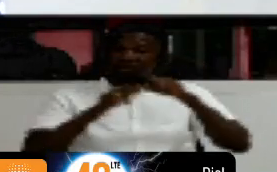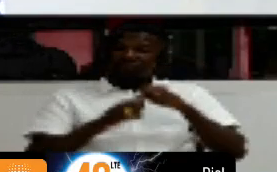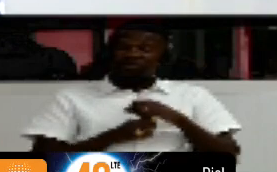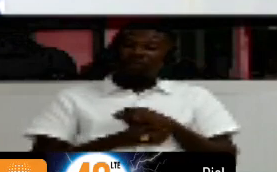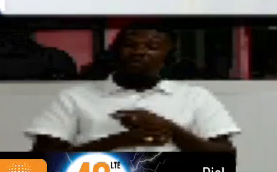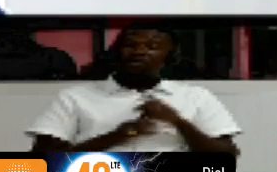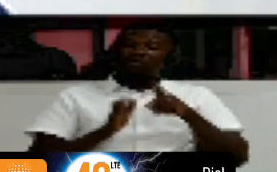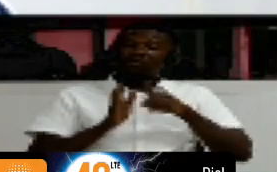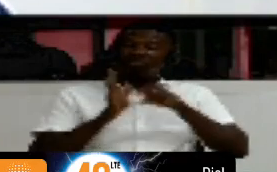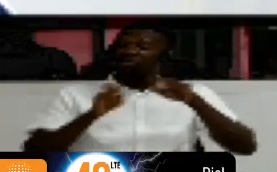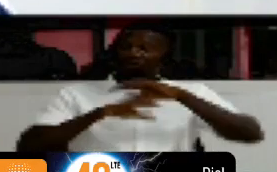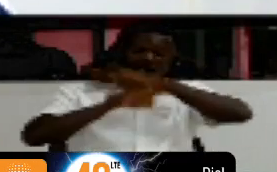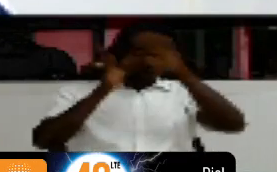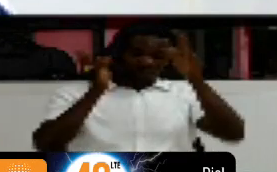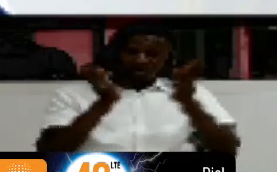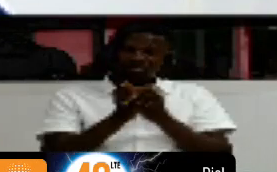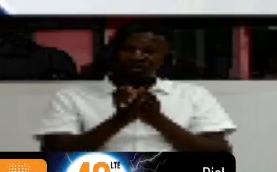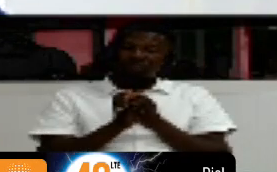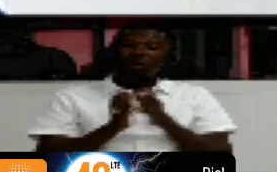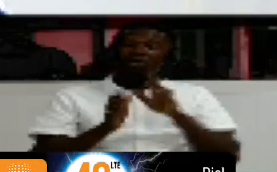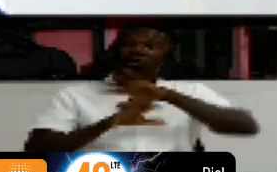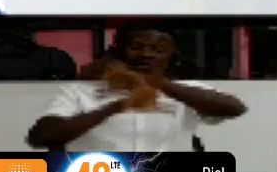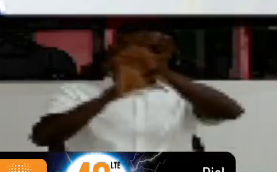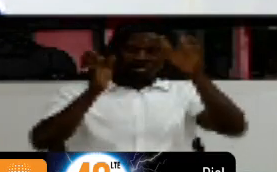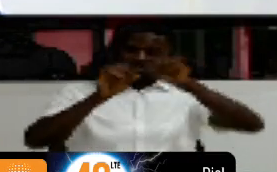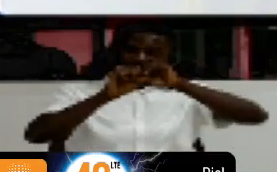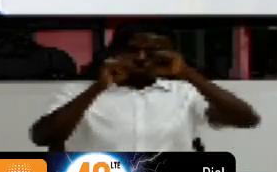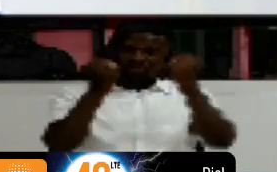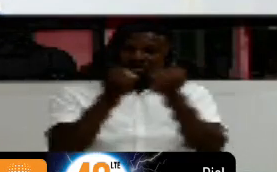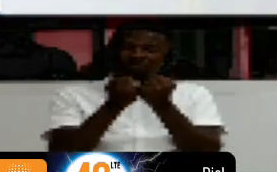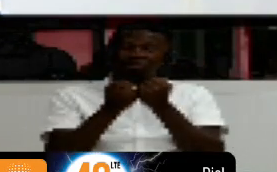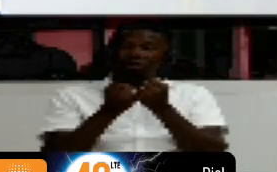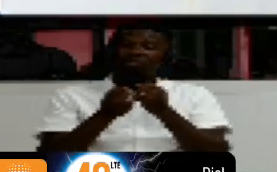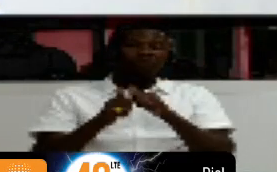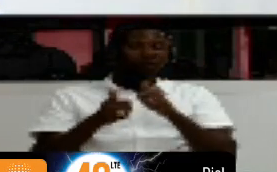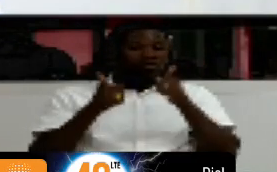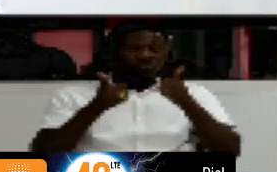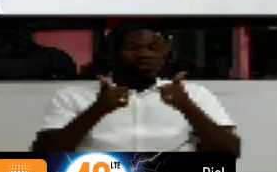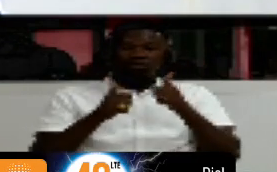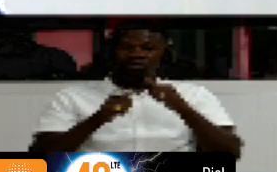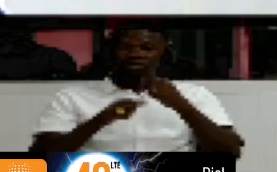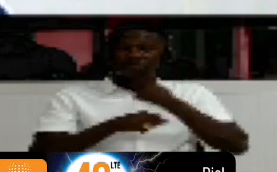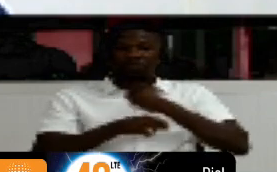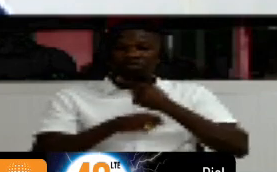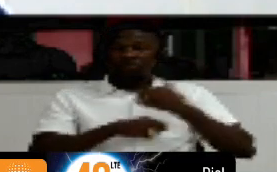corps, civil society, and well-meaningful Gambians.